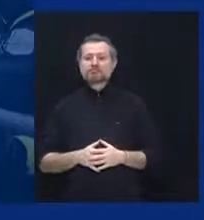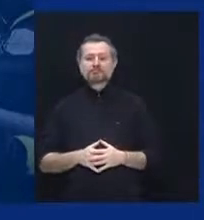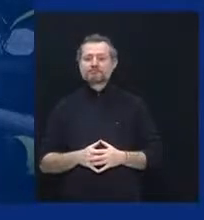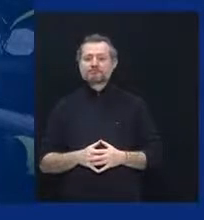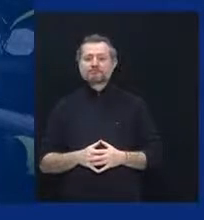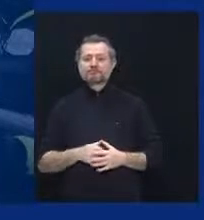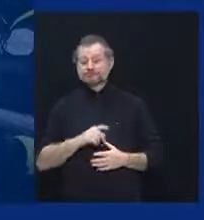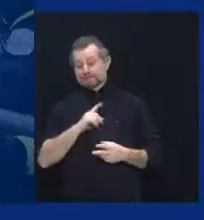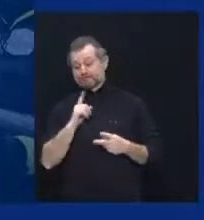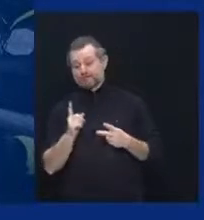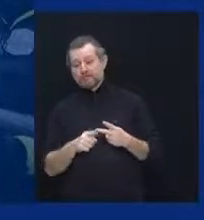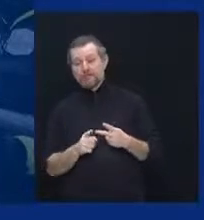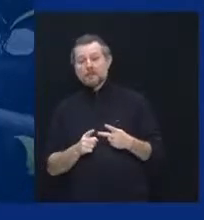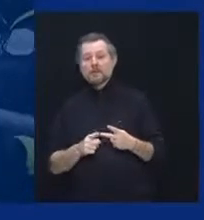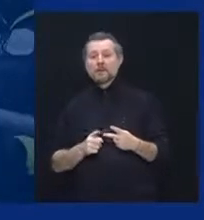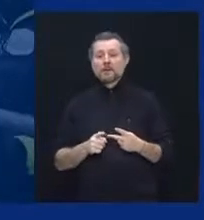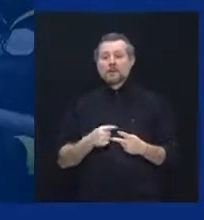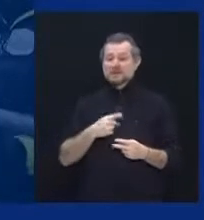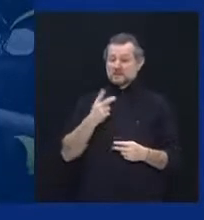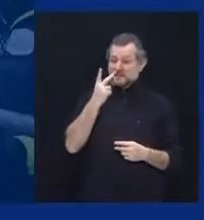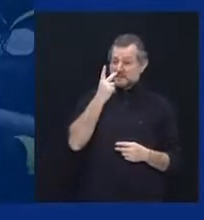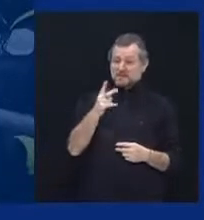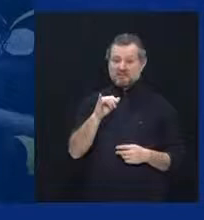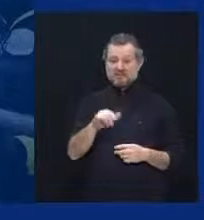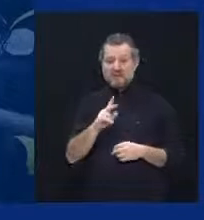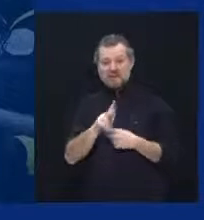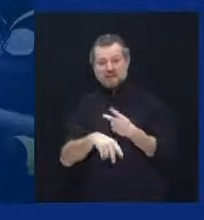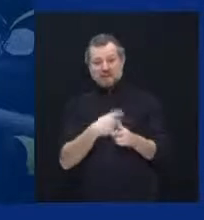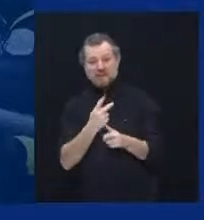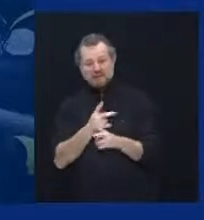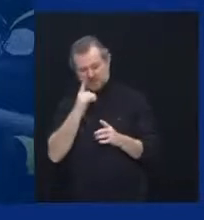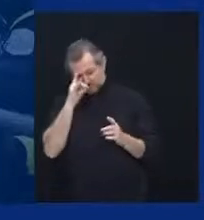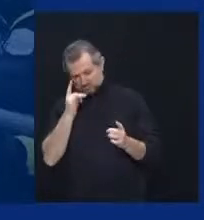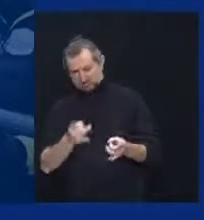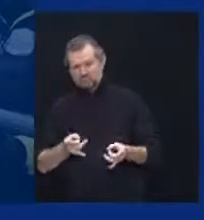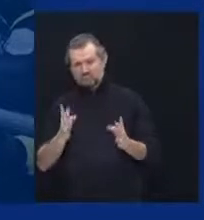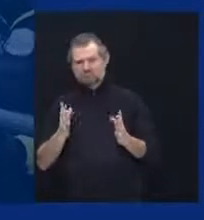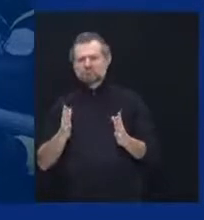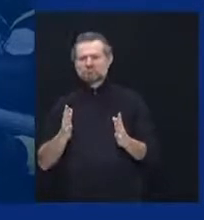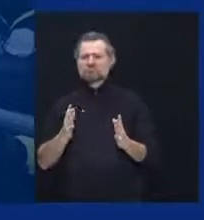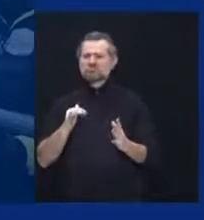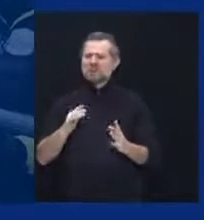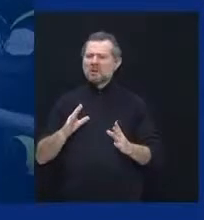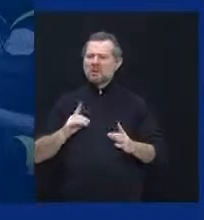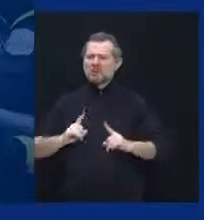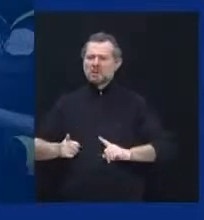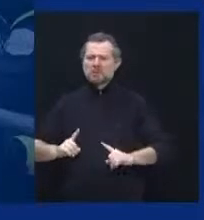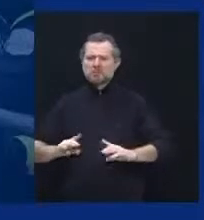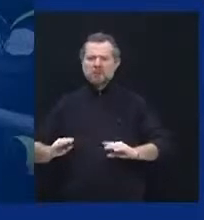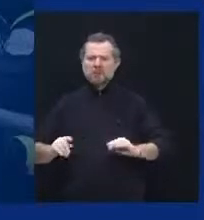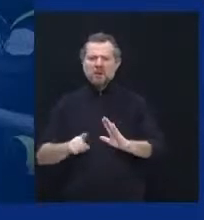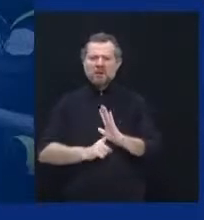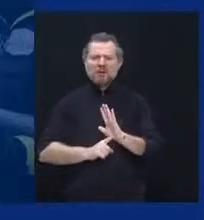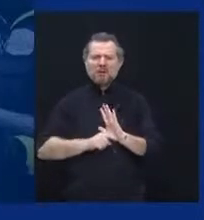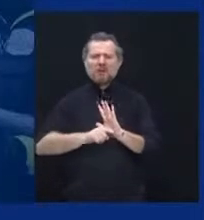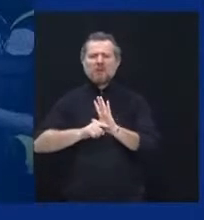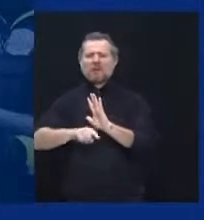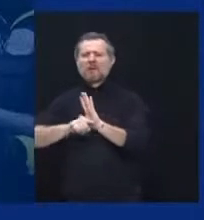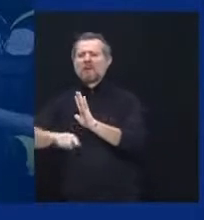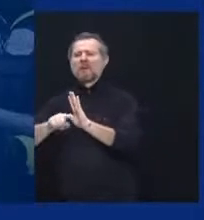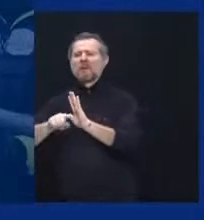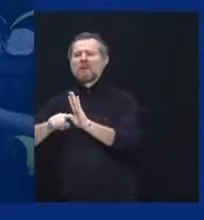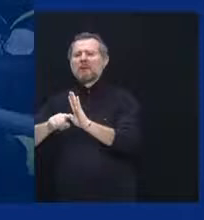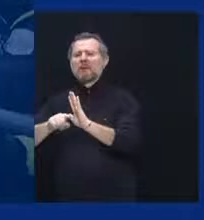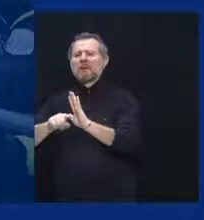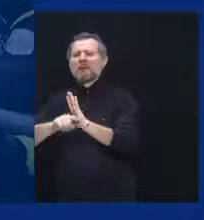when you see the ugliness being fomented for selfish political